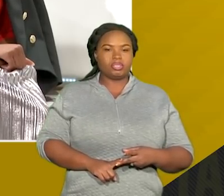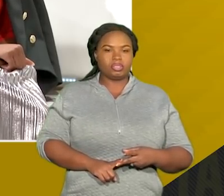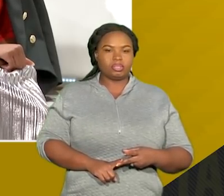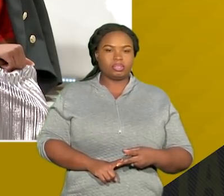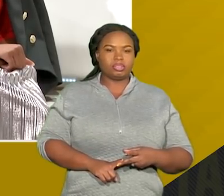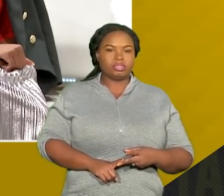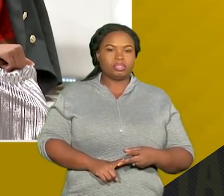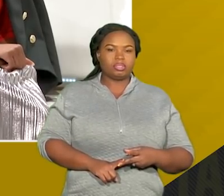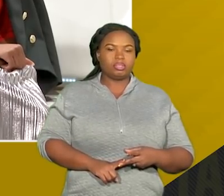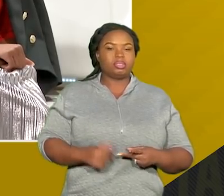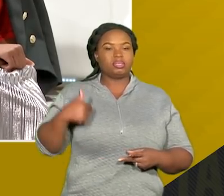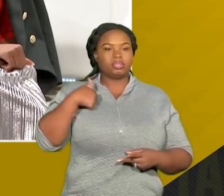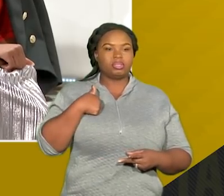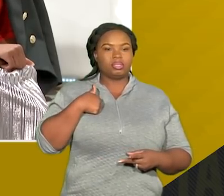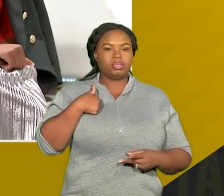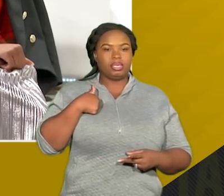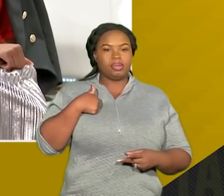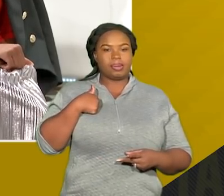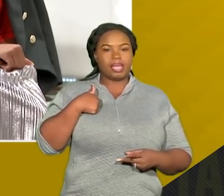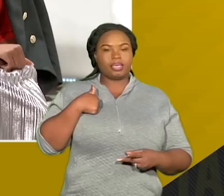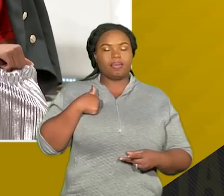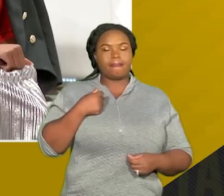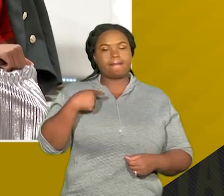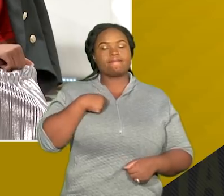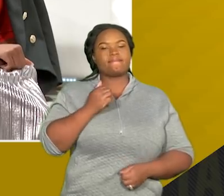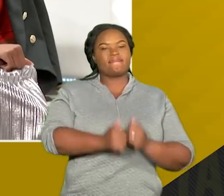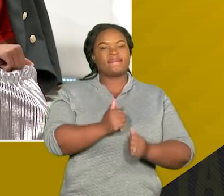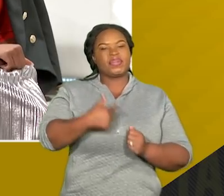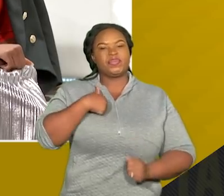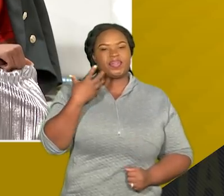Well, nna like na le e brother ne. Ke hotse le yena.